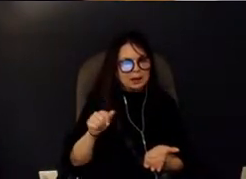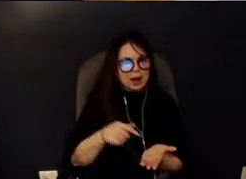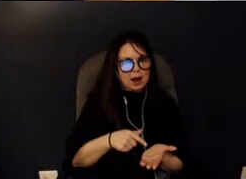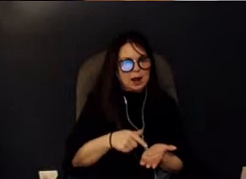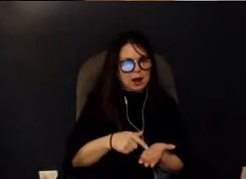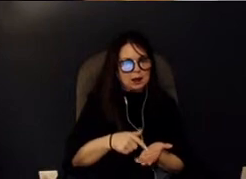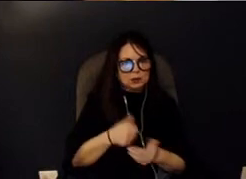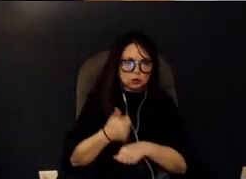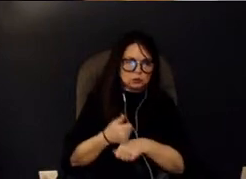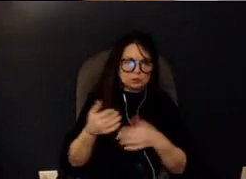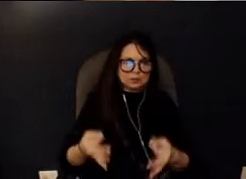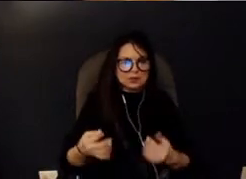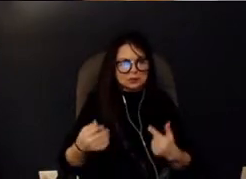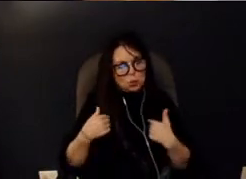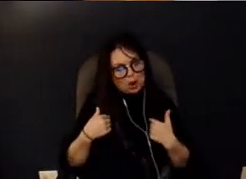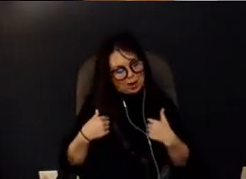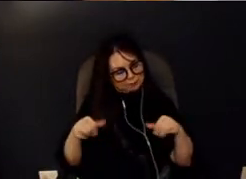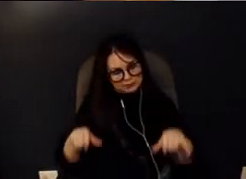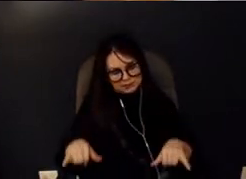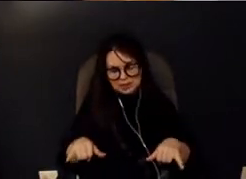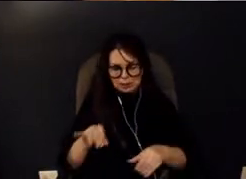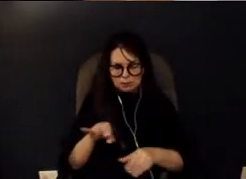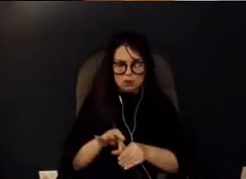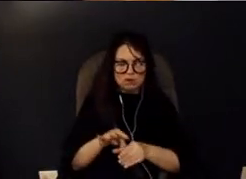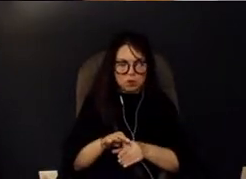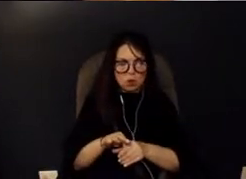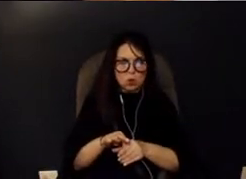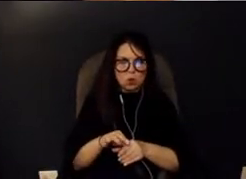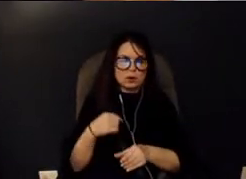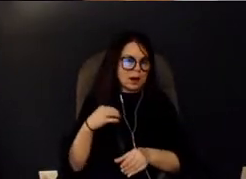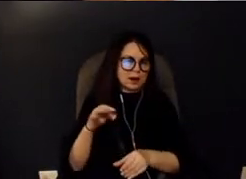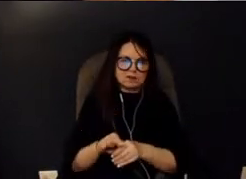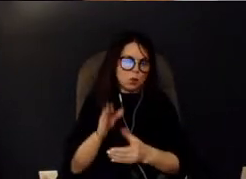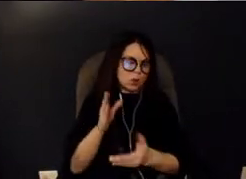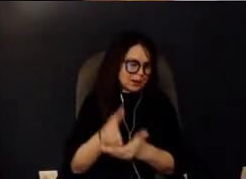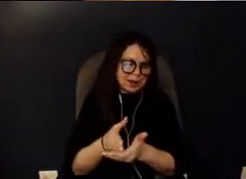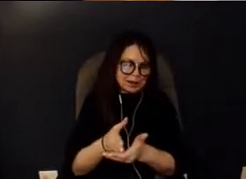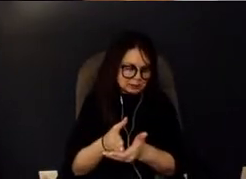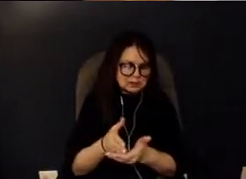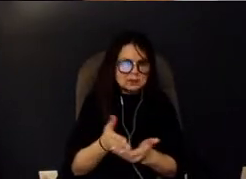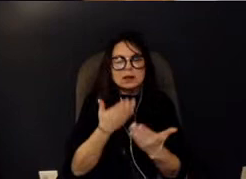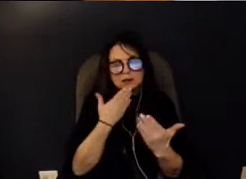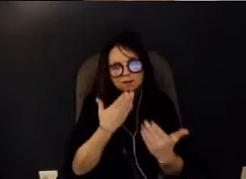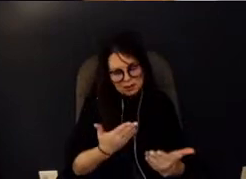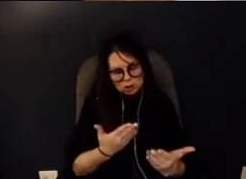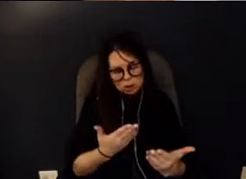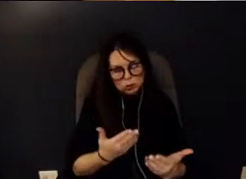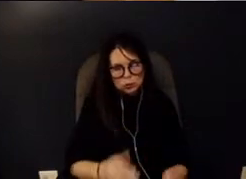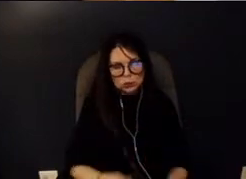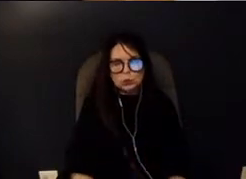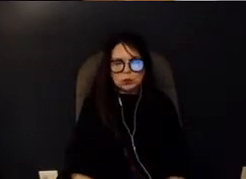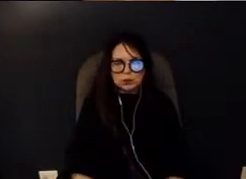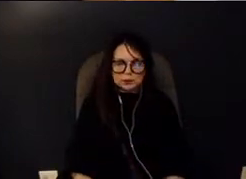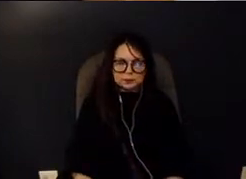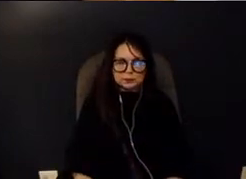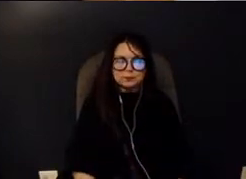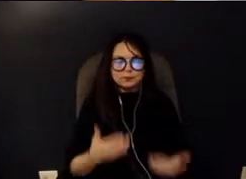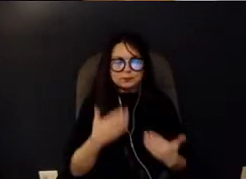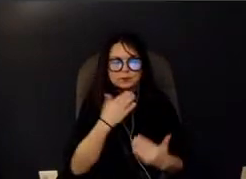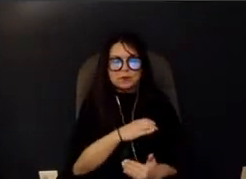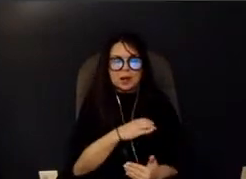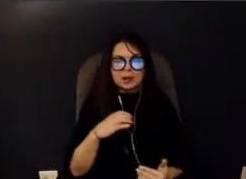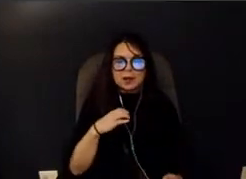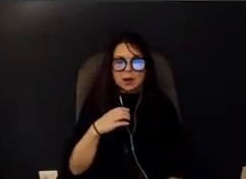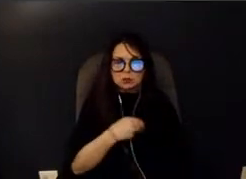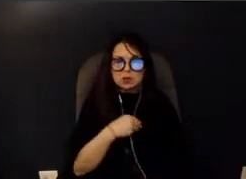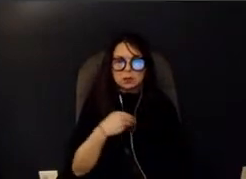vote from Monday and be voting against this item. Thank you. Thank you. Councilmember Schrader. Thank you, Madam